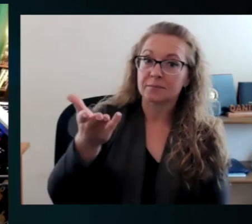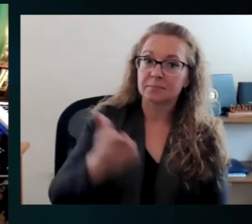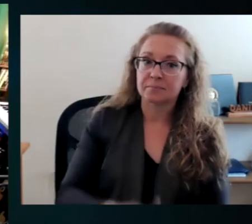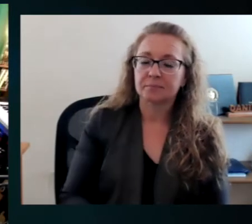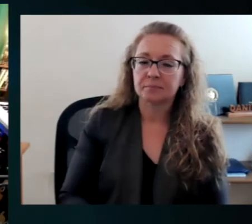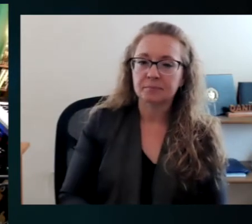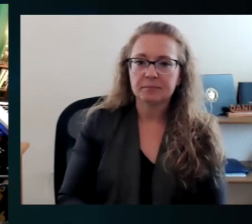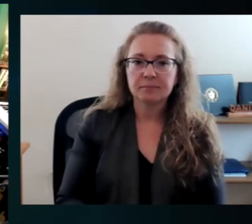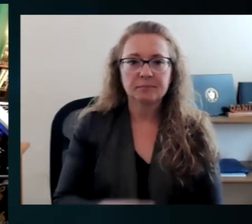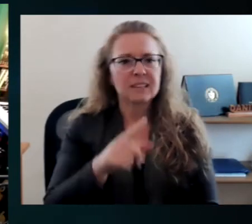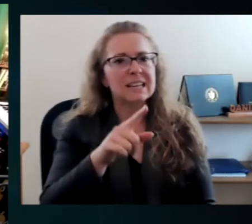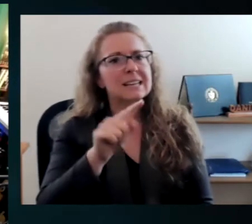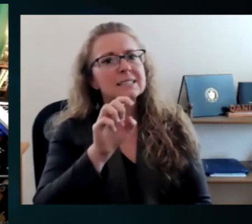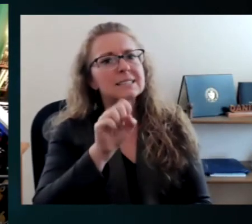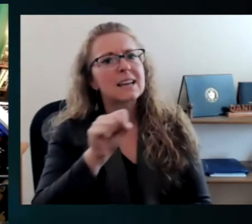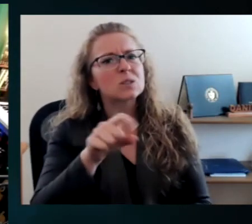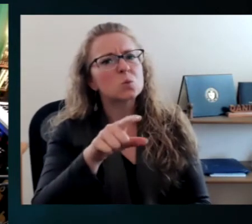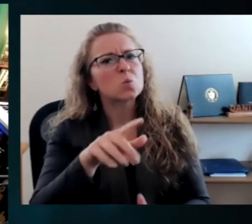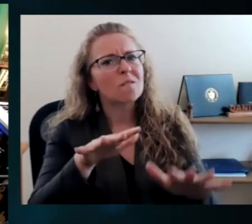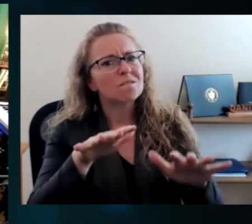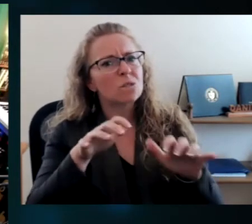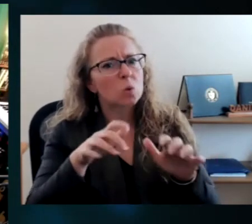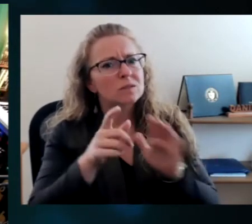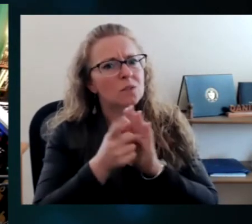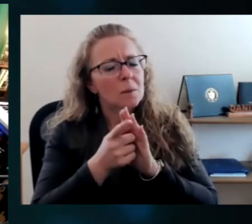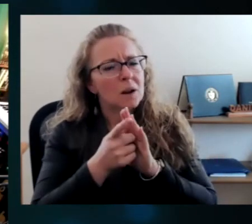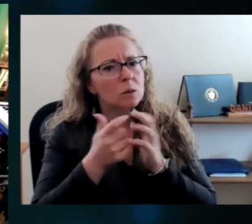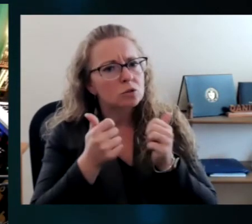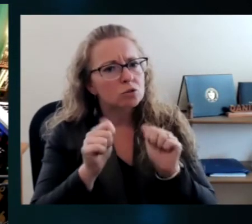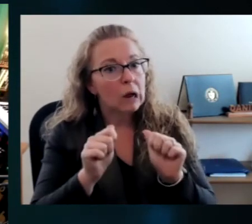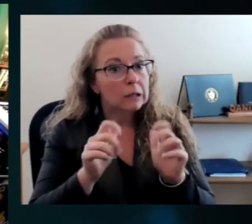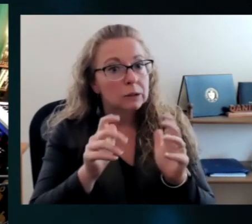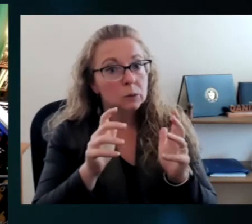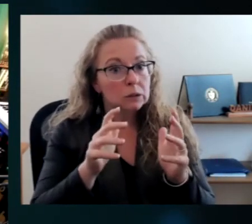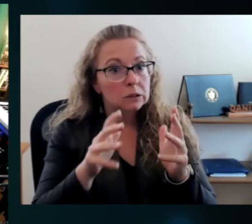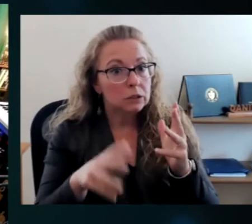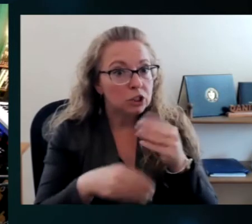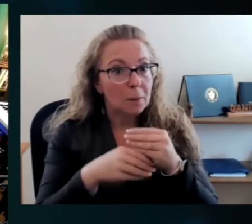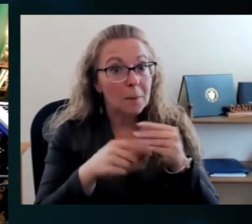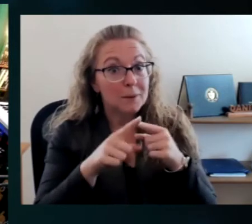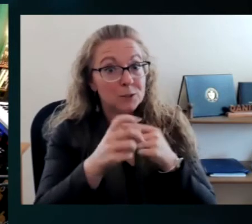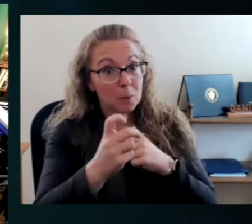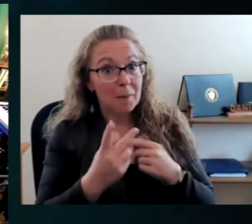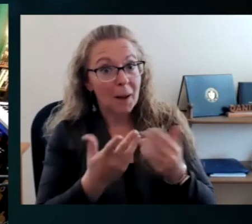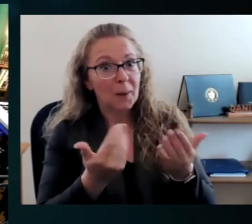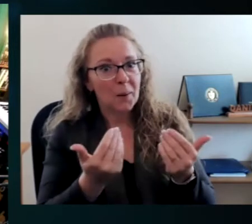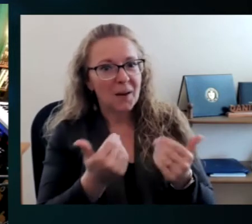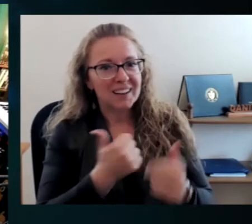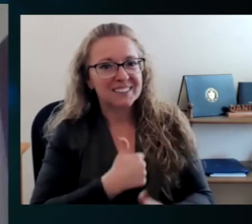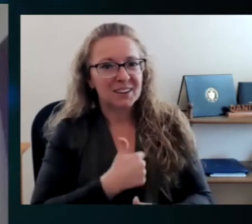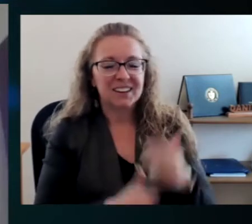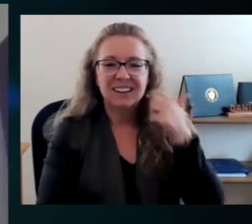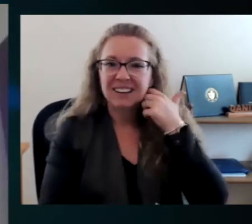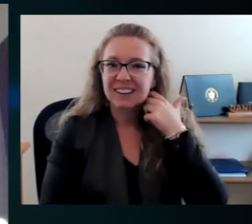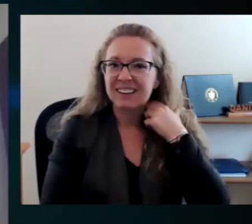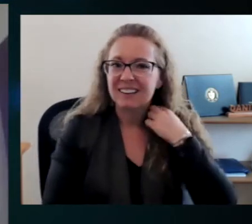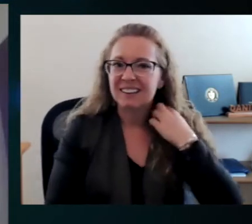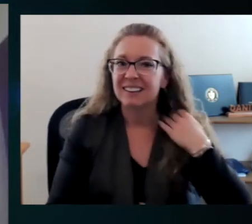You froze and cut out for a second there, Kale. I was just picking up the slack, but you're back. So please do continue.